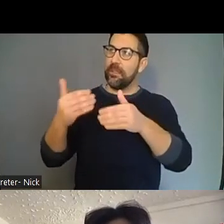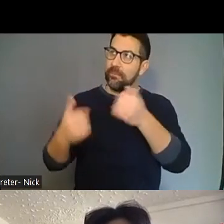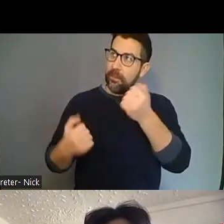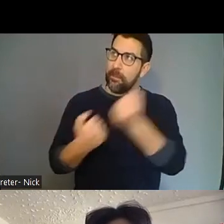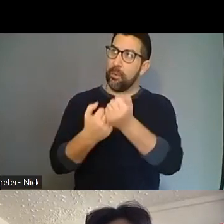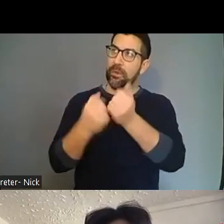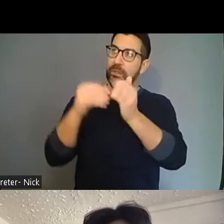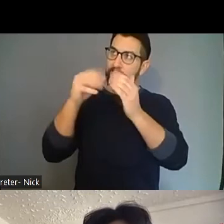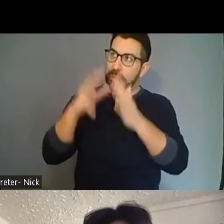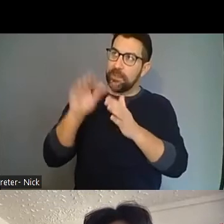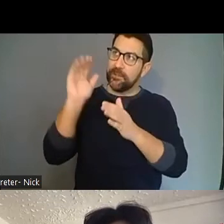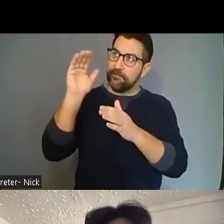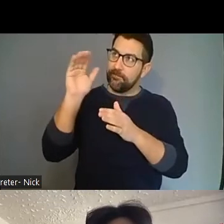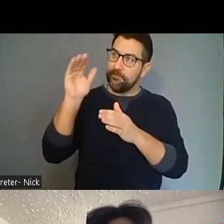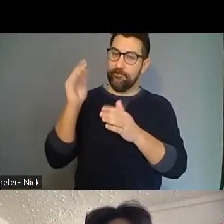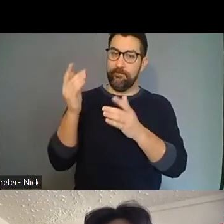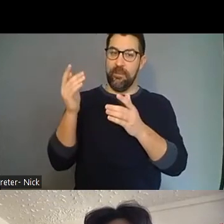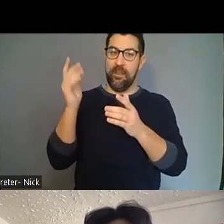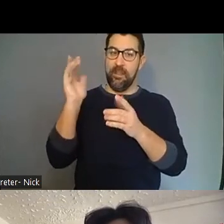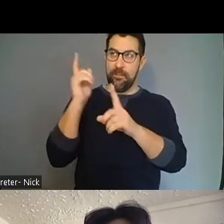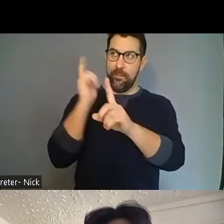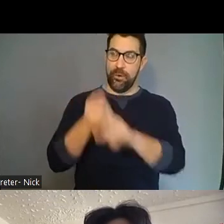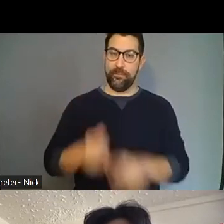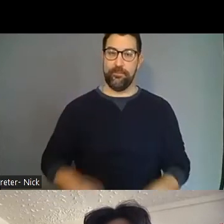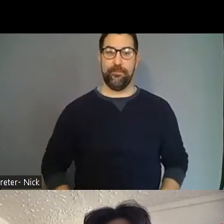what we need to successfully learn.